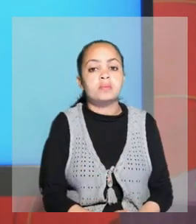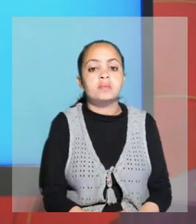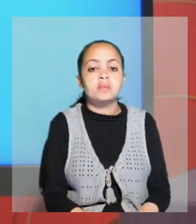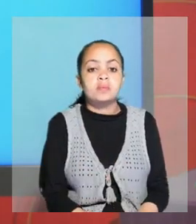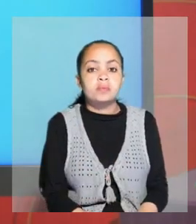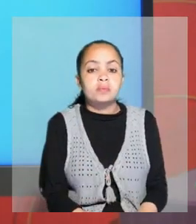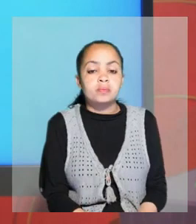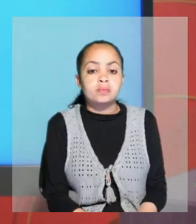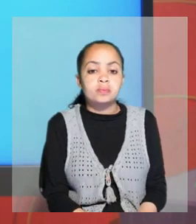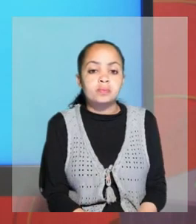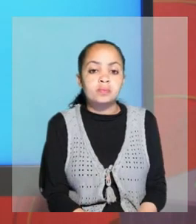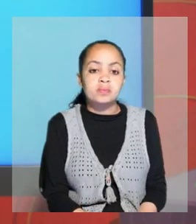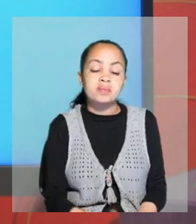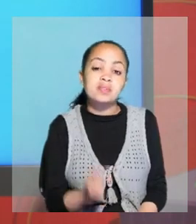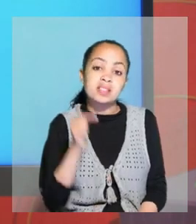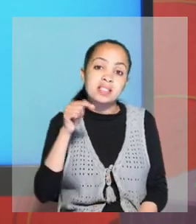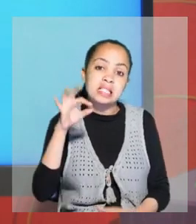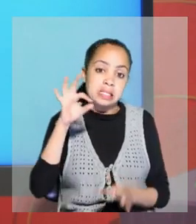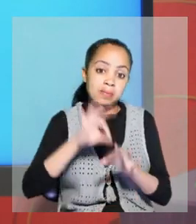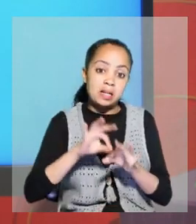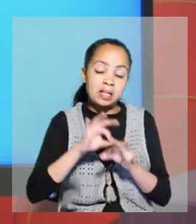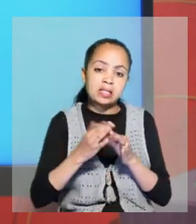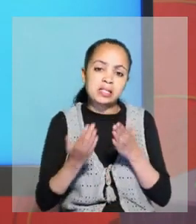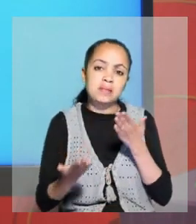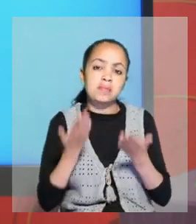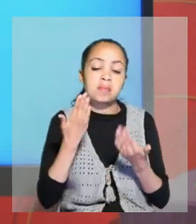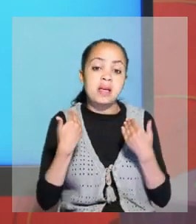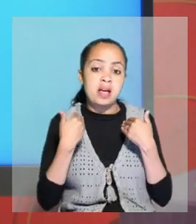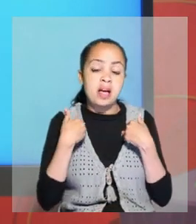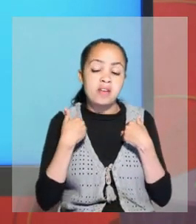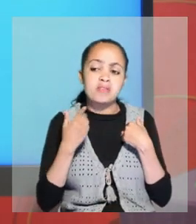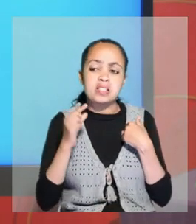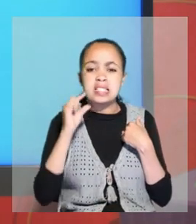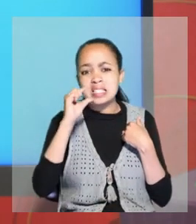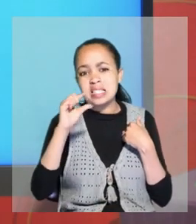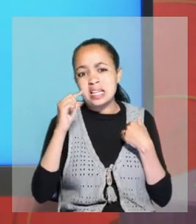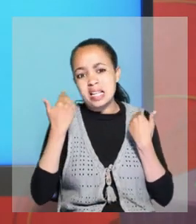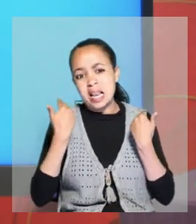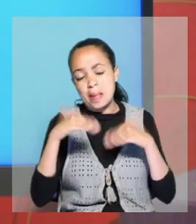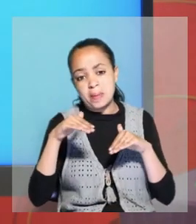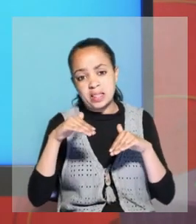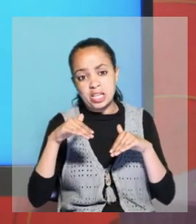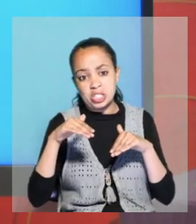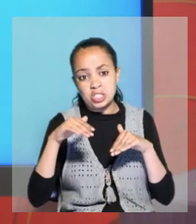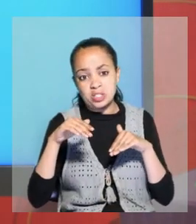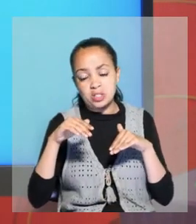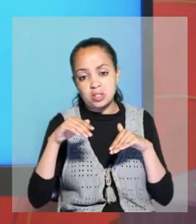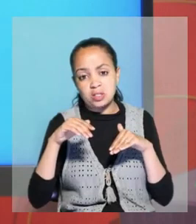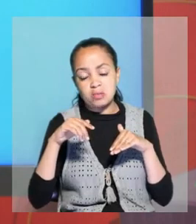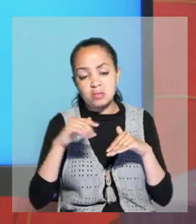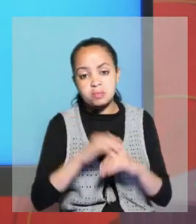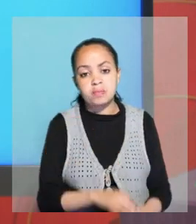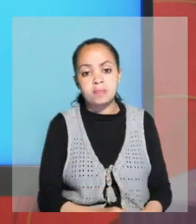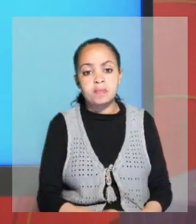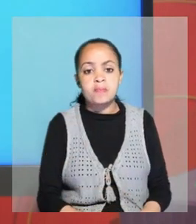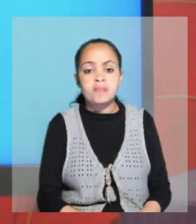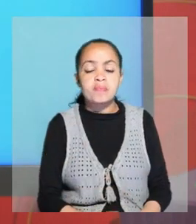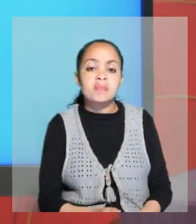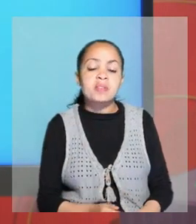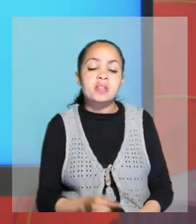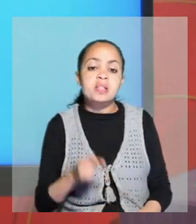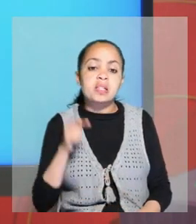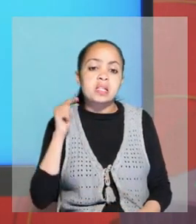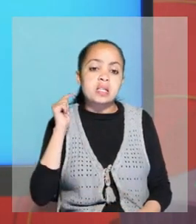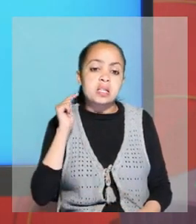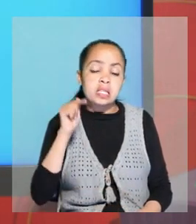In the case, these plants maybe have certain limitation upon certain condition. In